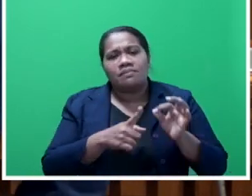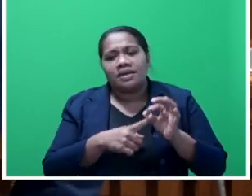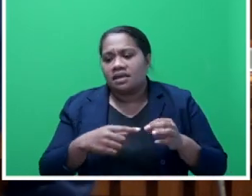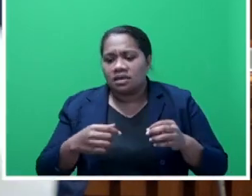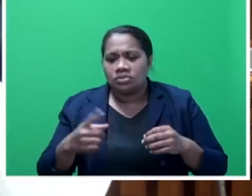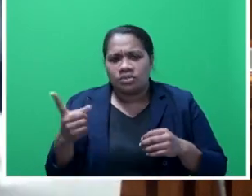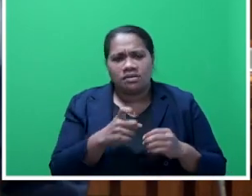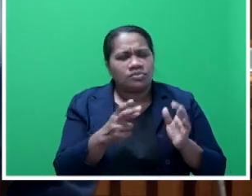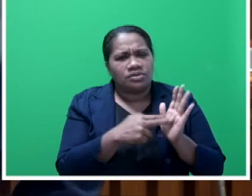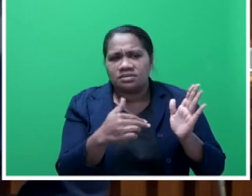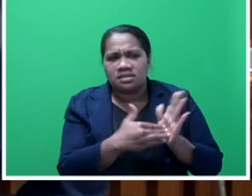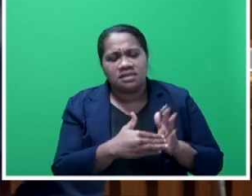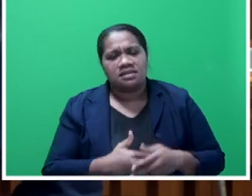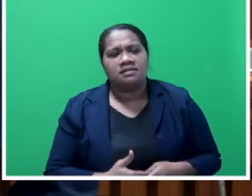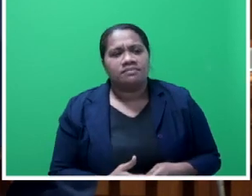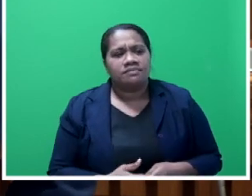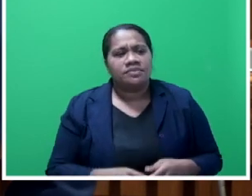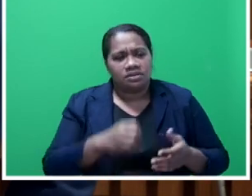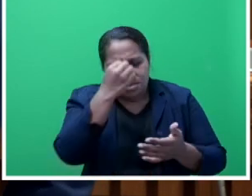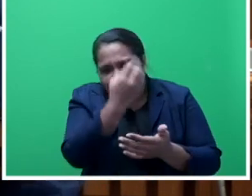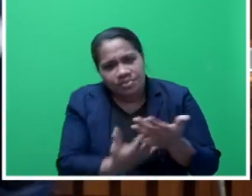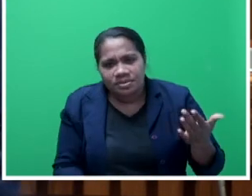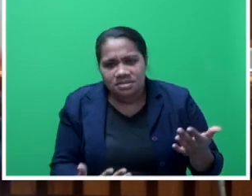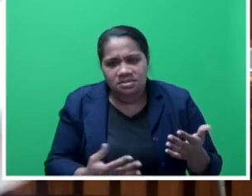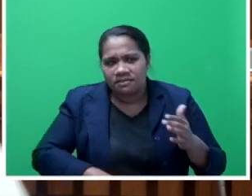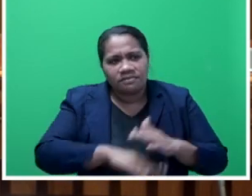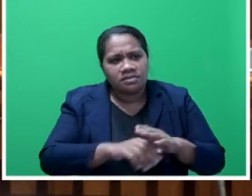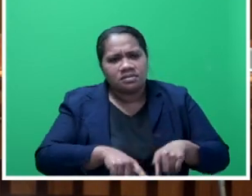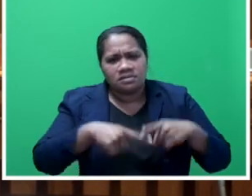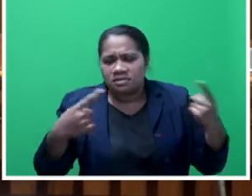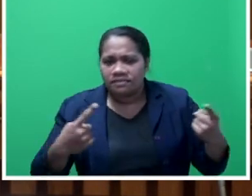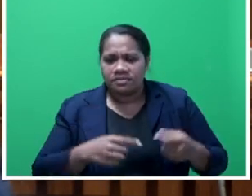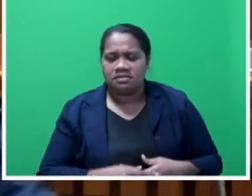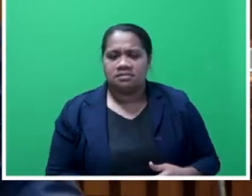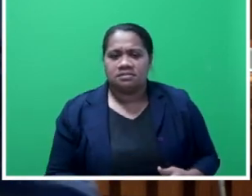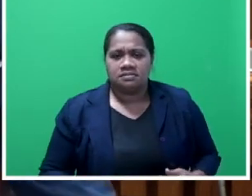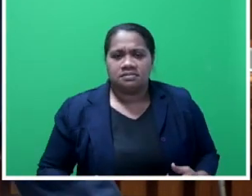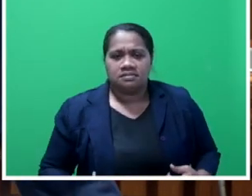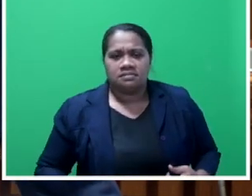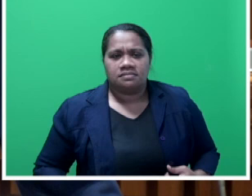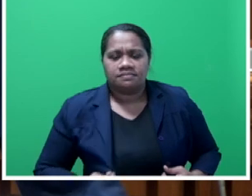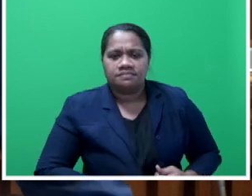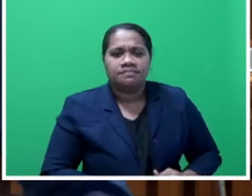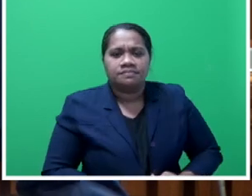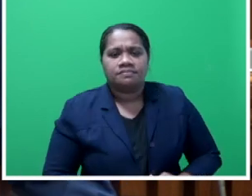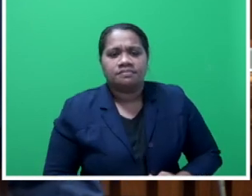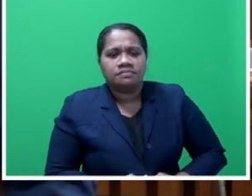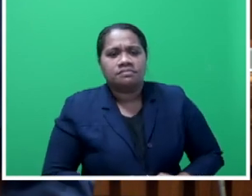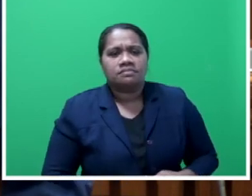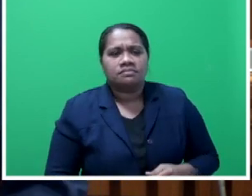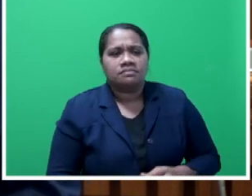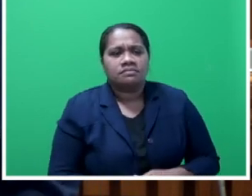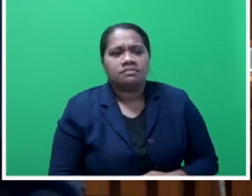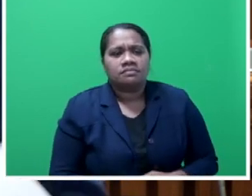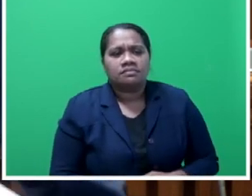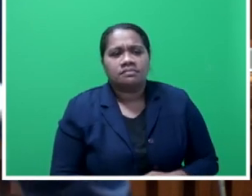them. Fiji's experience is completely different. So put it into context. Mr. Speaker, sir, why are you dismissing the other